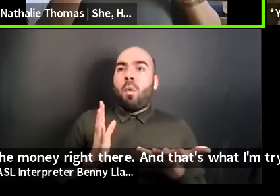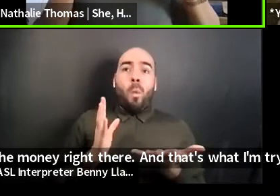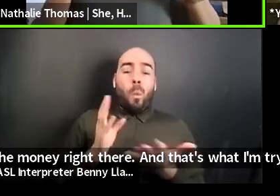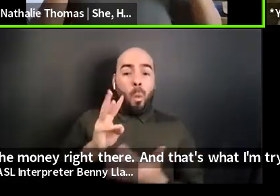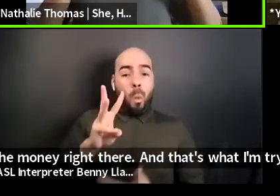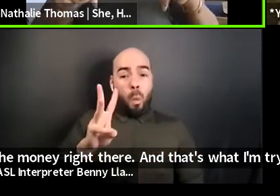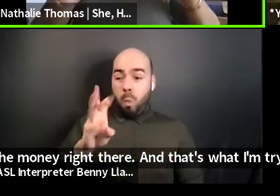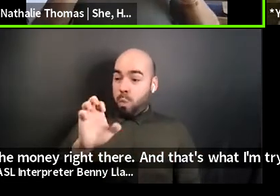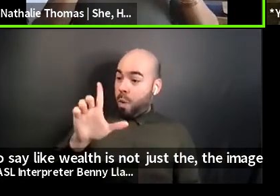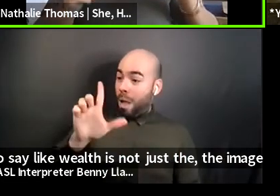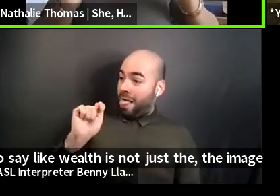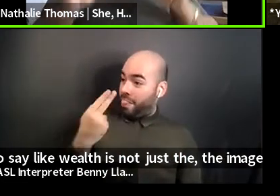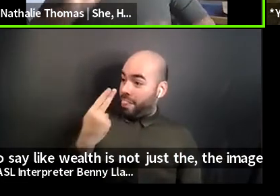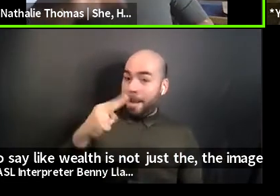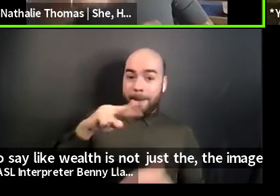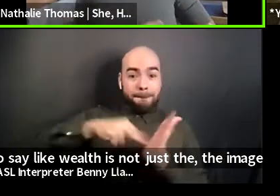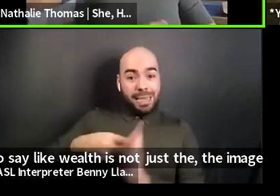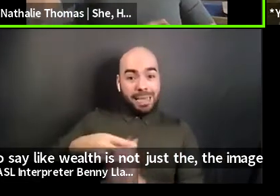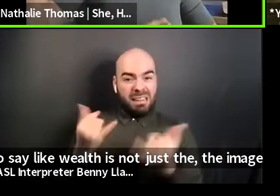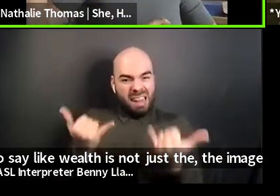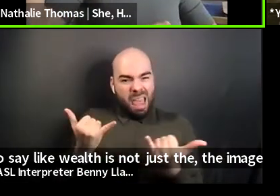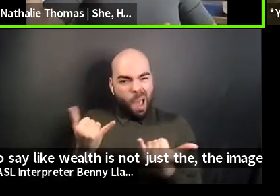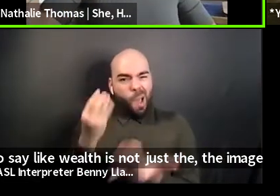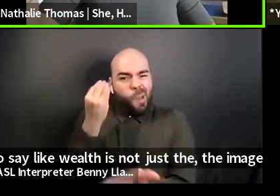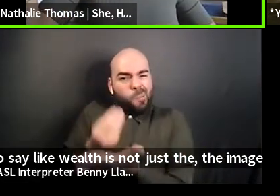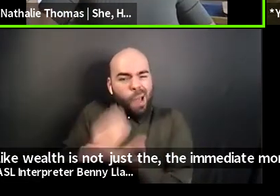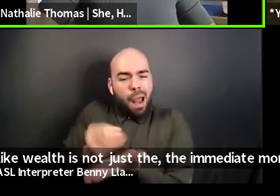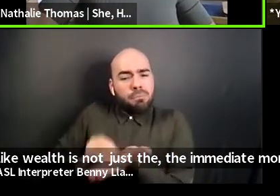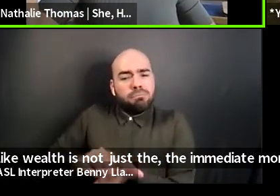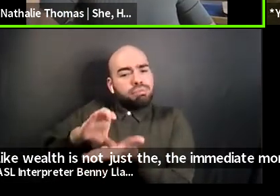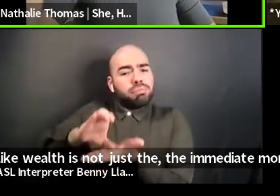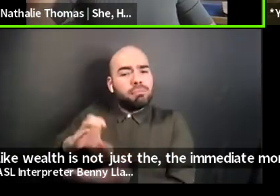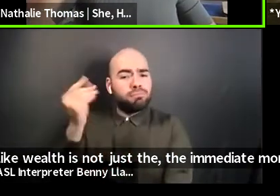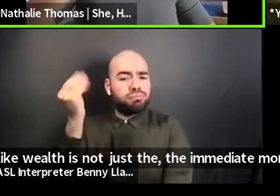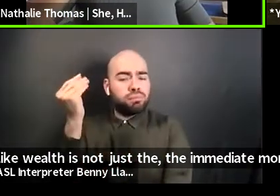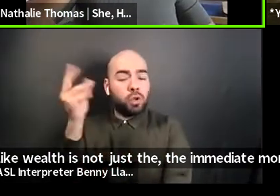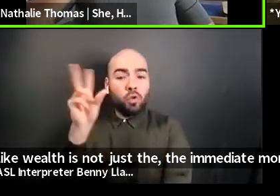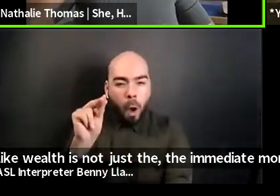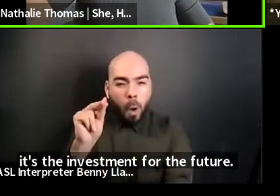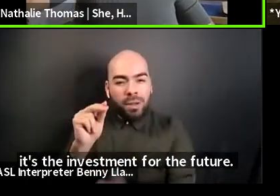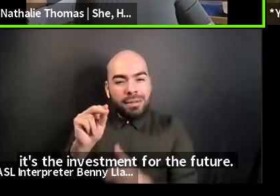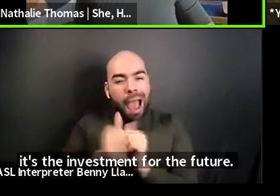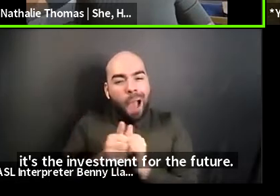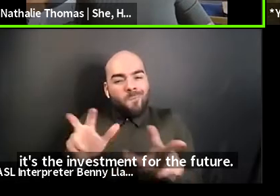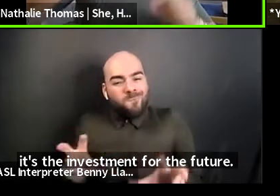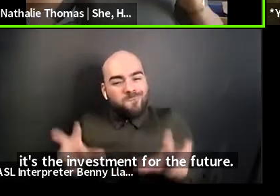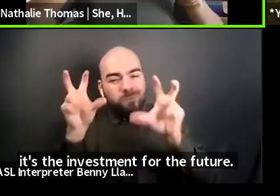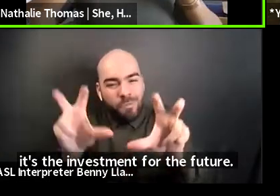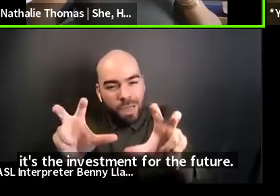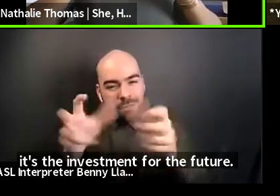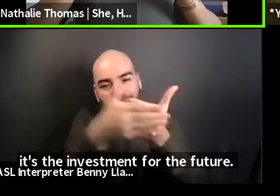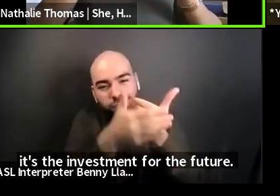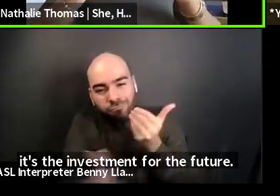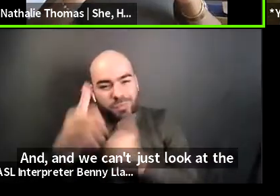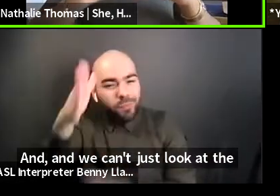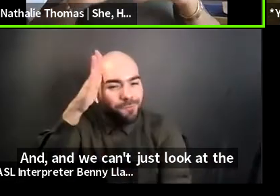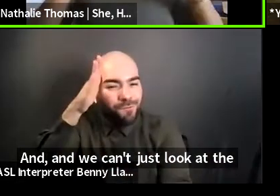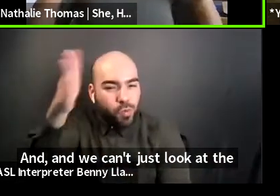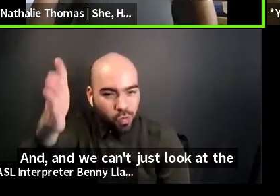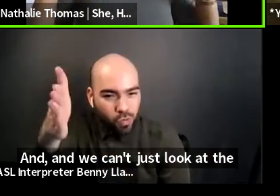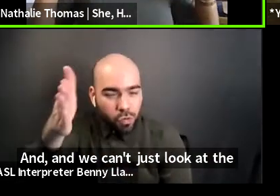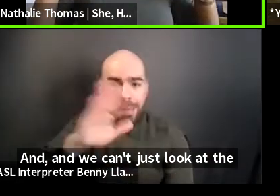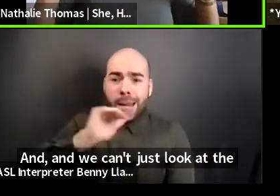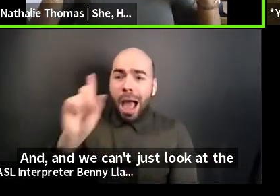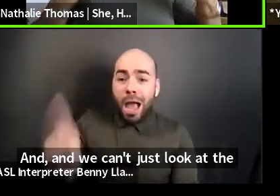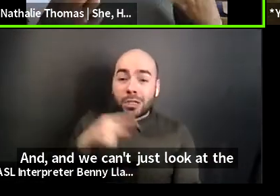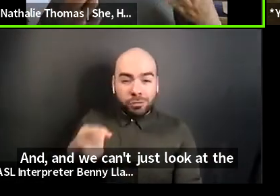the immediate money, it's the investment for the future. And we can't just look at the trees and not